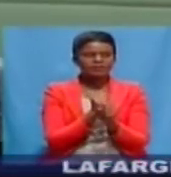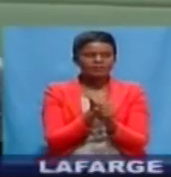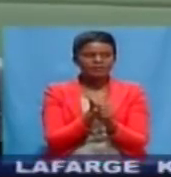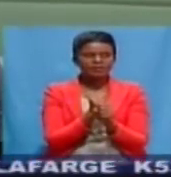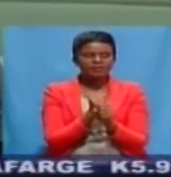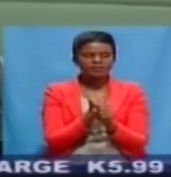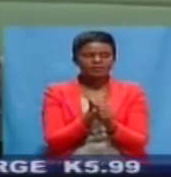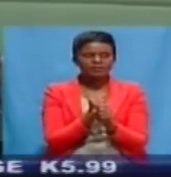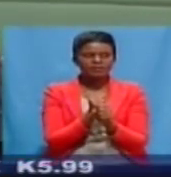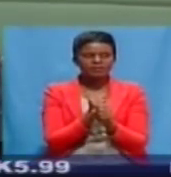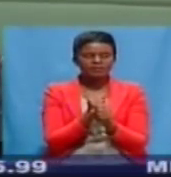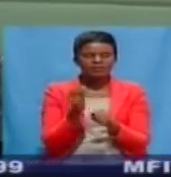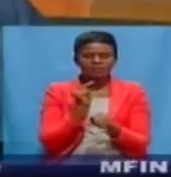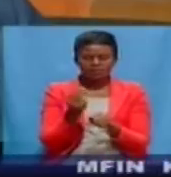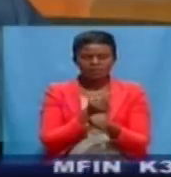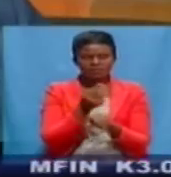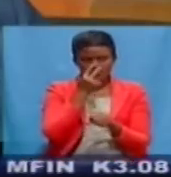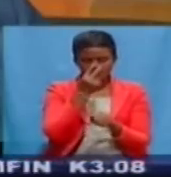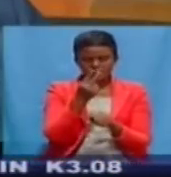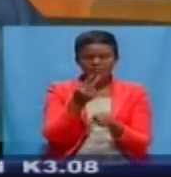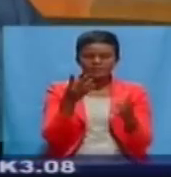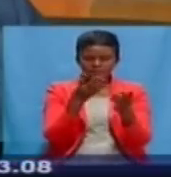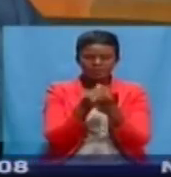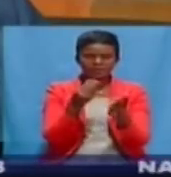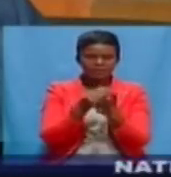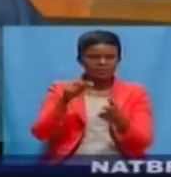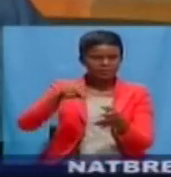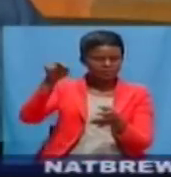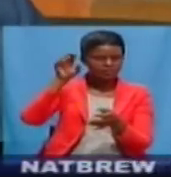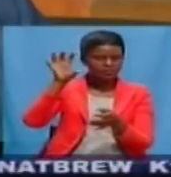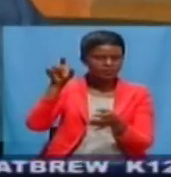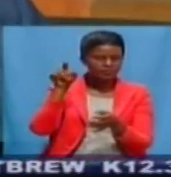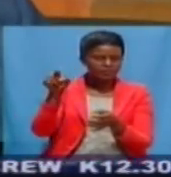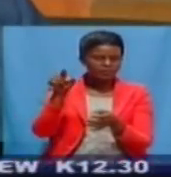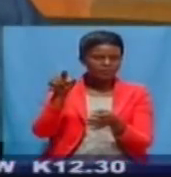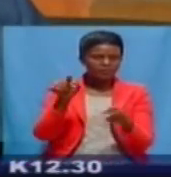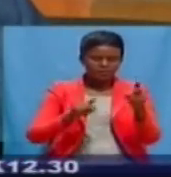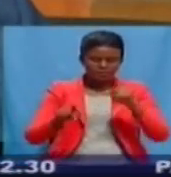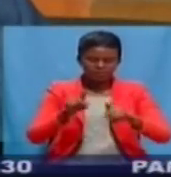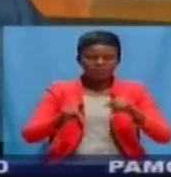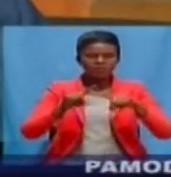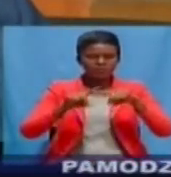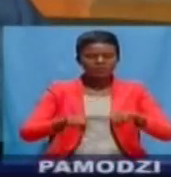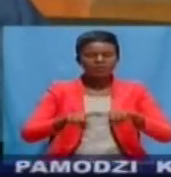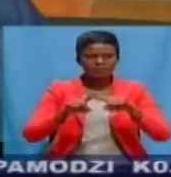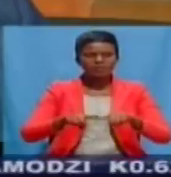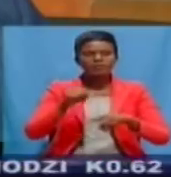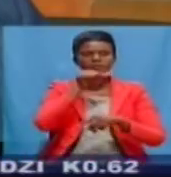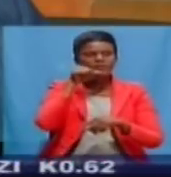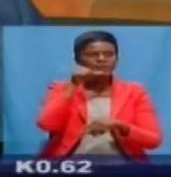When you look at our source of income in most of those provinces, our people rely on agriculture